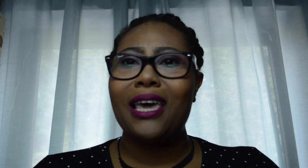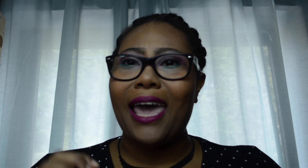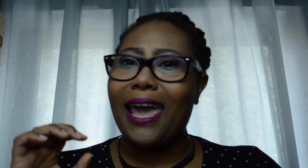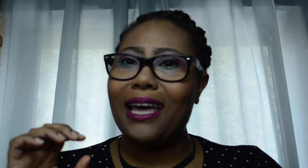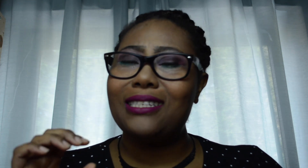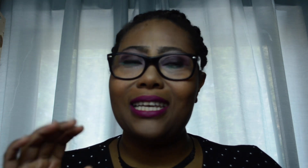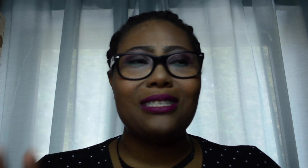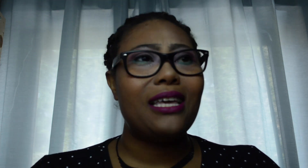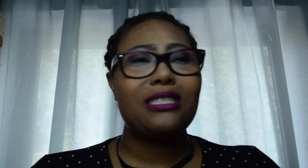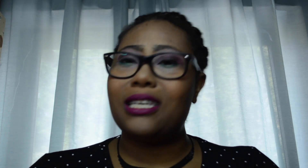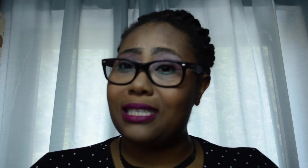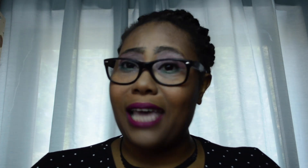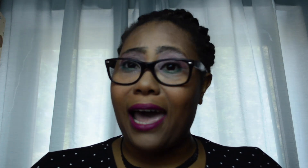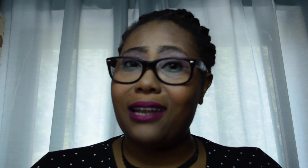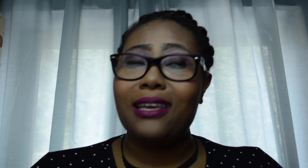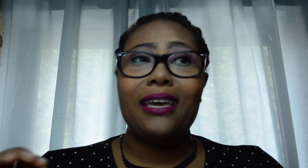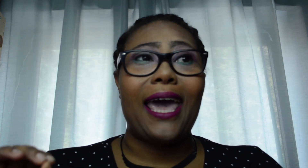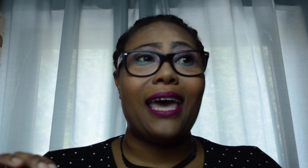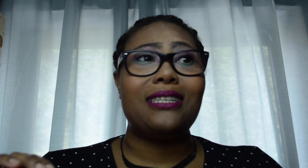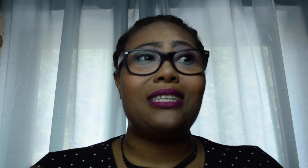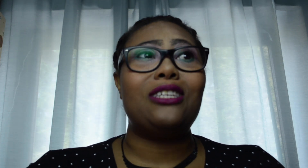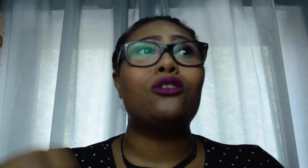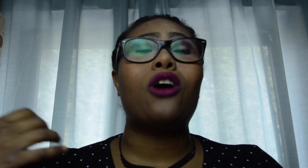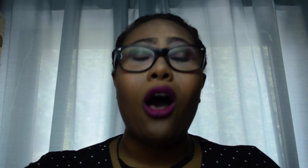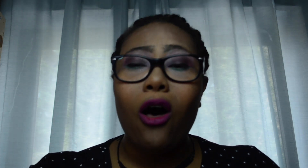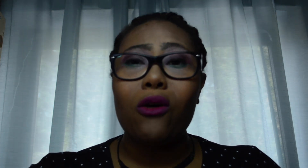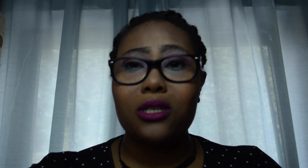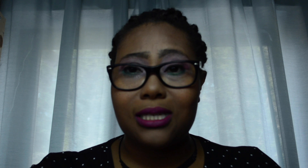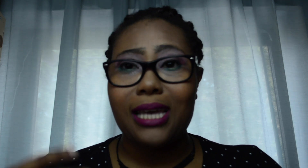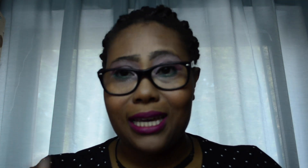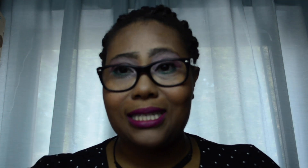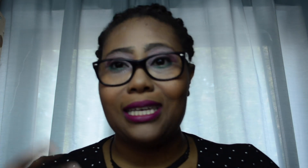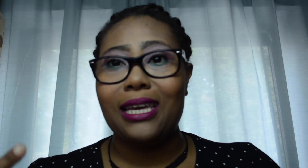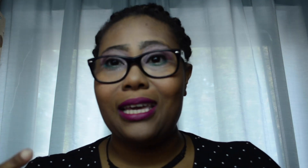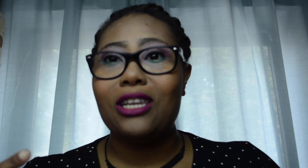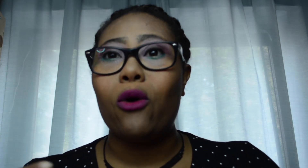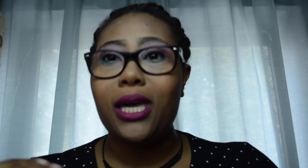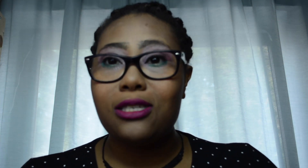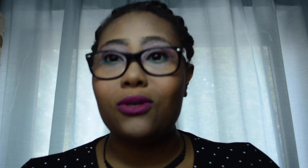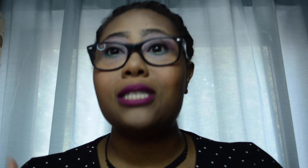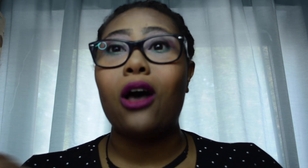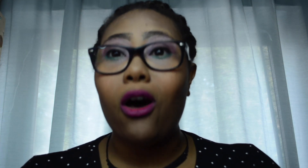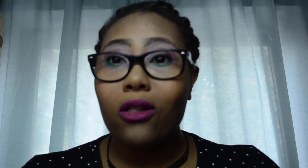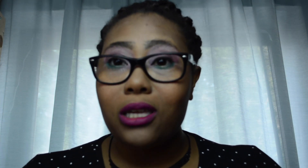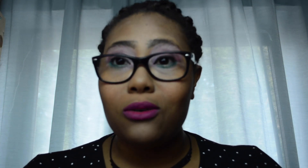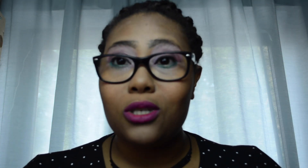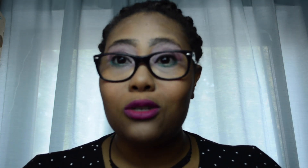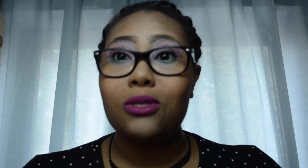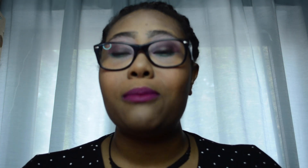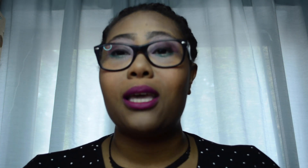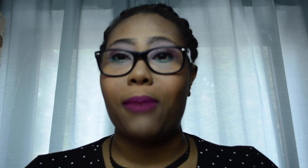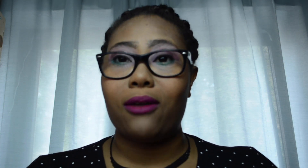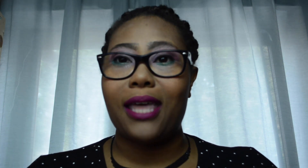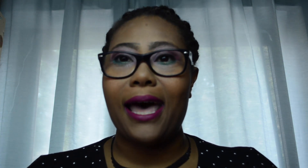us. And it's sad. And you're called, society, you know, history is calling you to